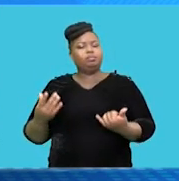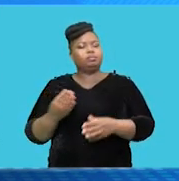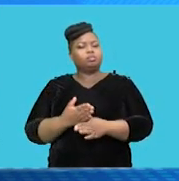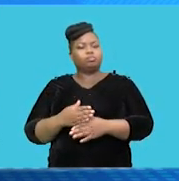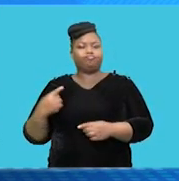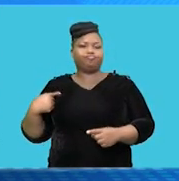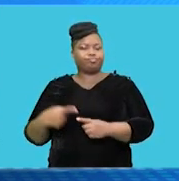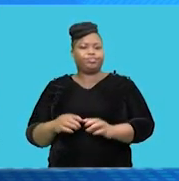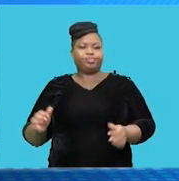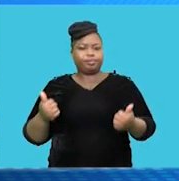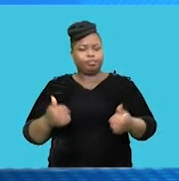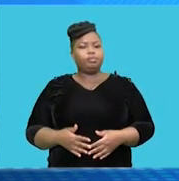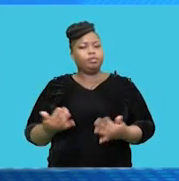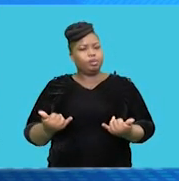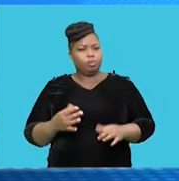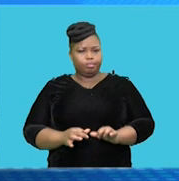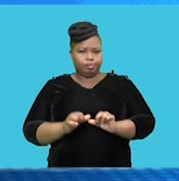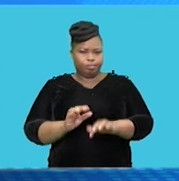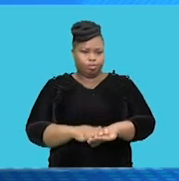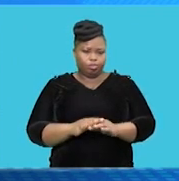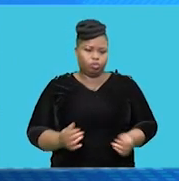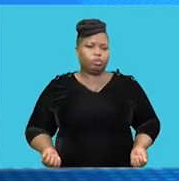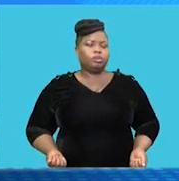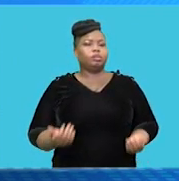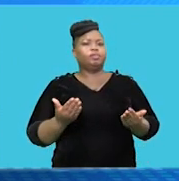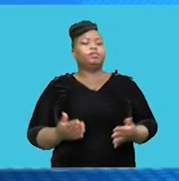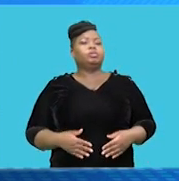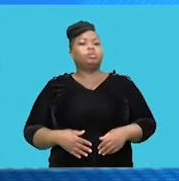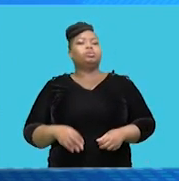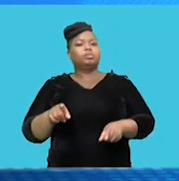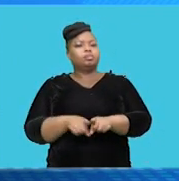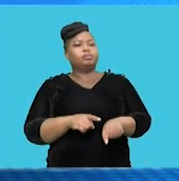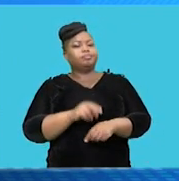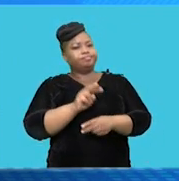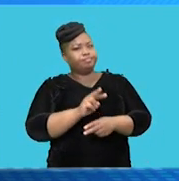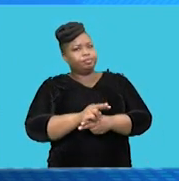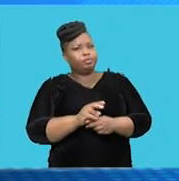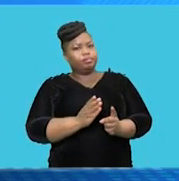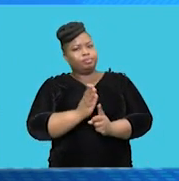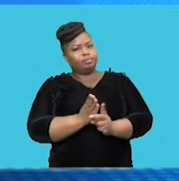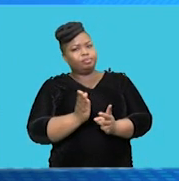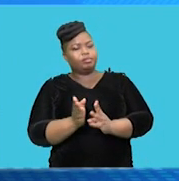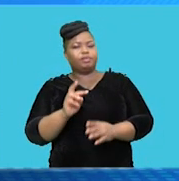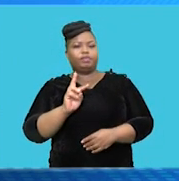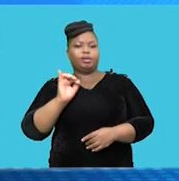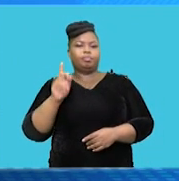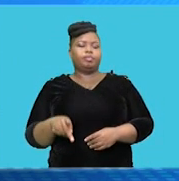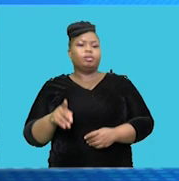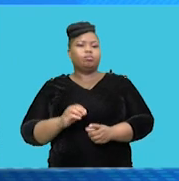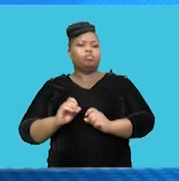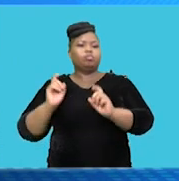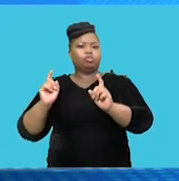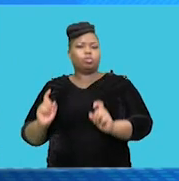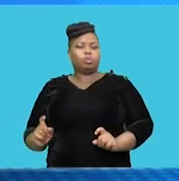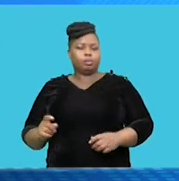over the years We endeavour to continue to serve and protect Whilst observing all aspects of our VIP protection protocols